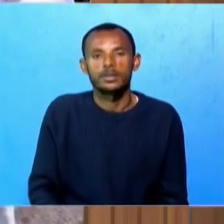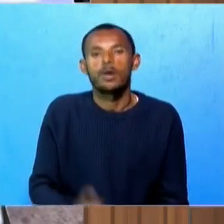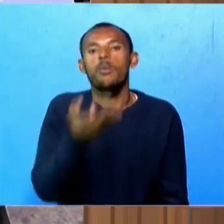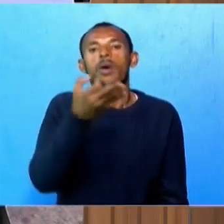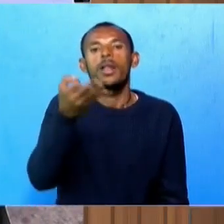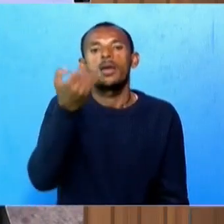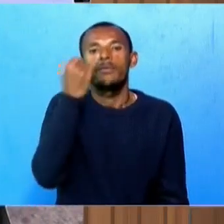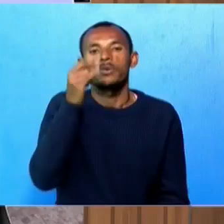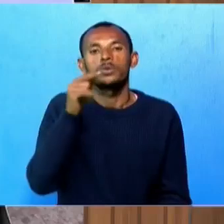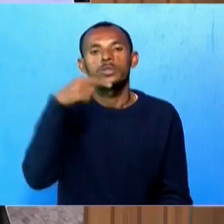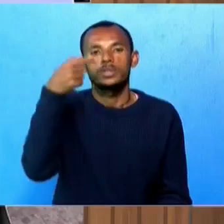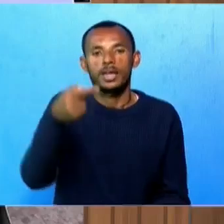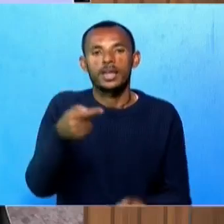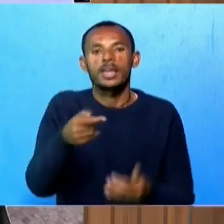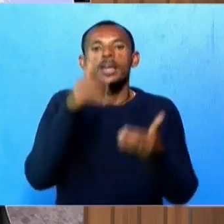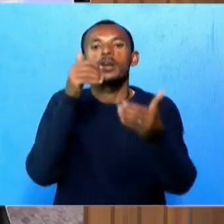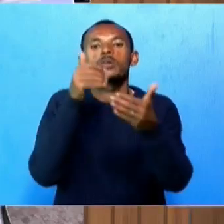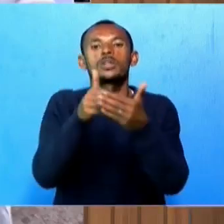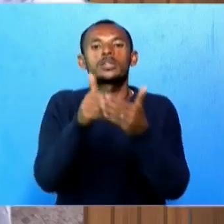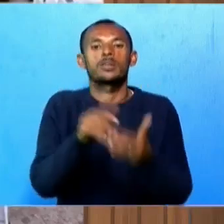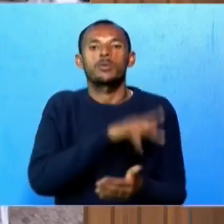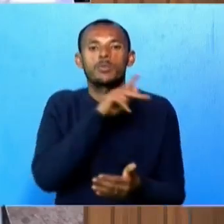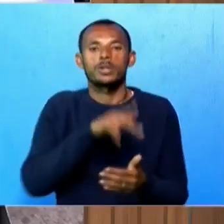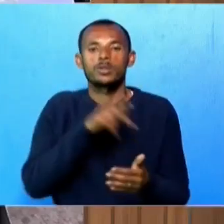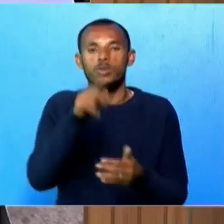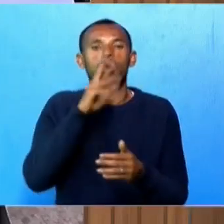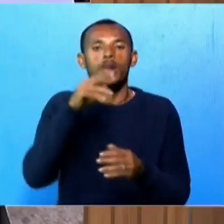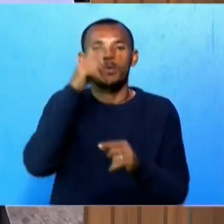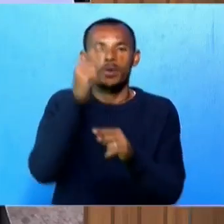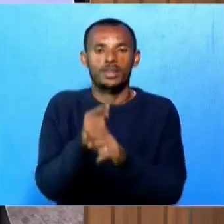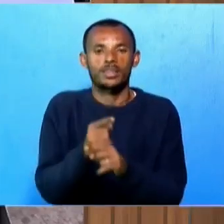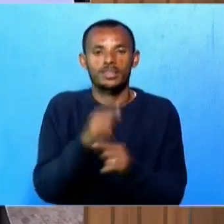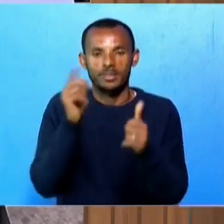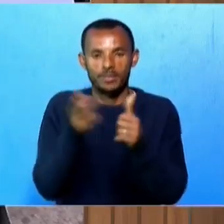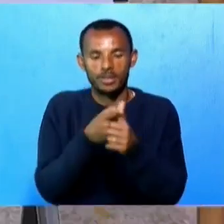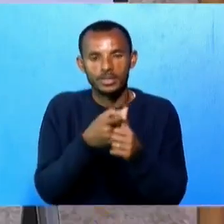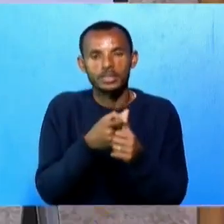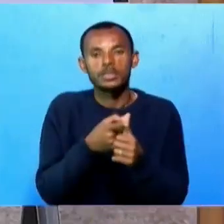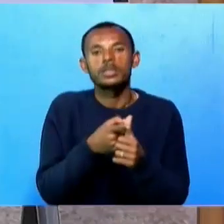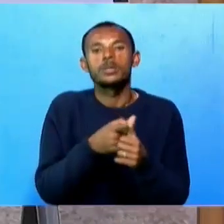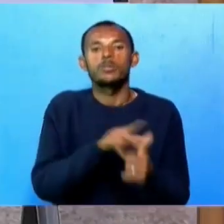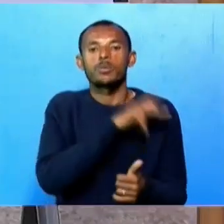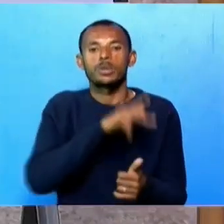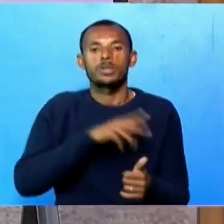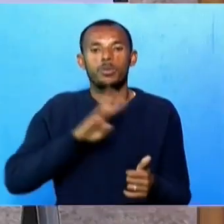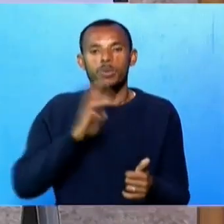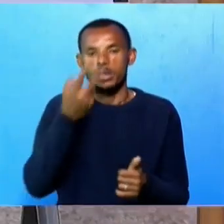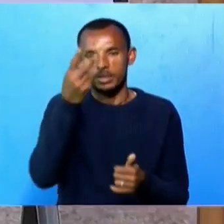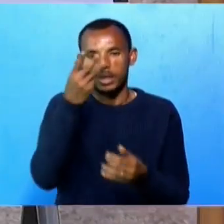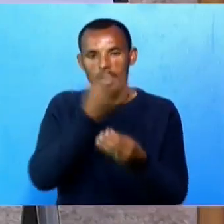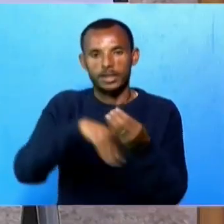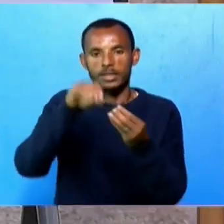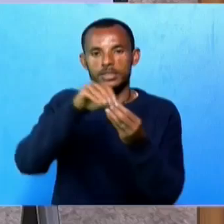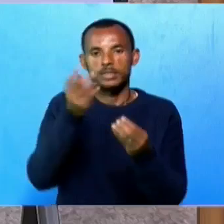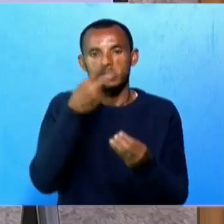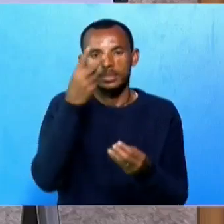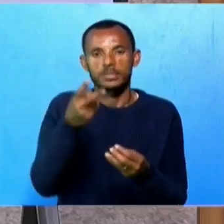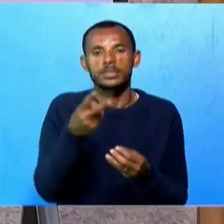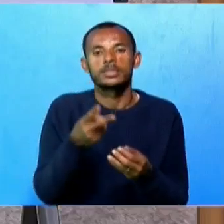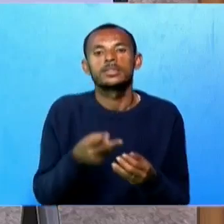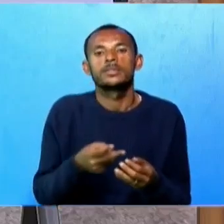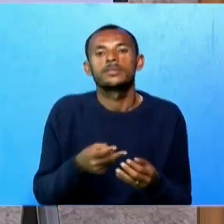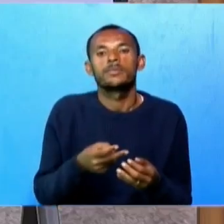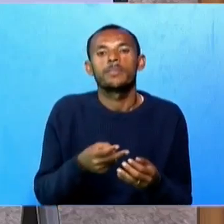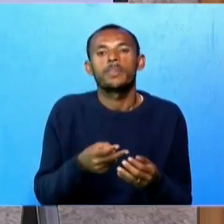Well, if you say closure-ity property, you are correct. The first property that we have seen in addition of rational